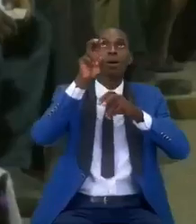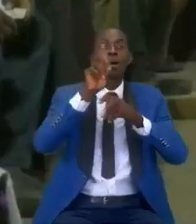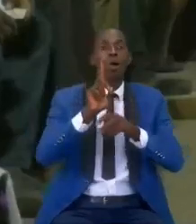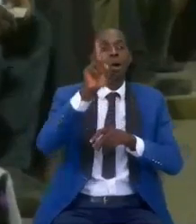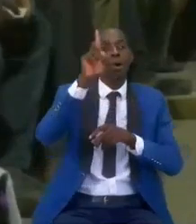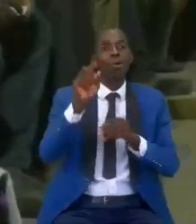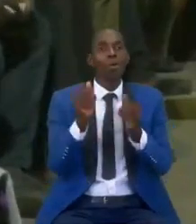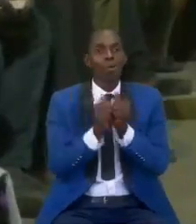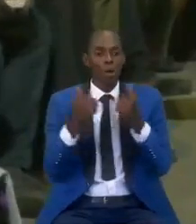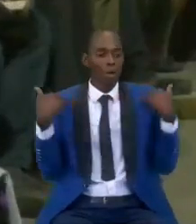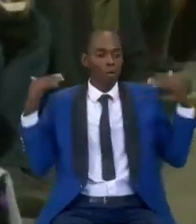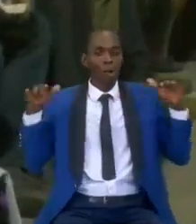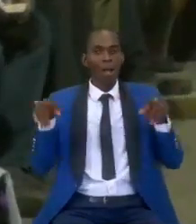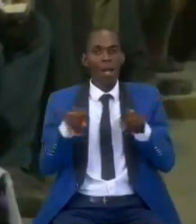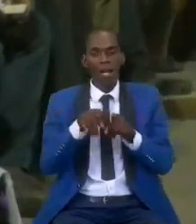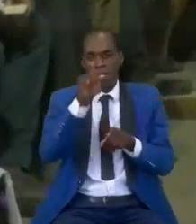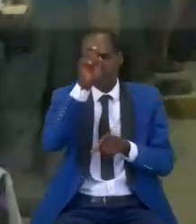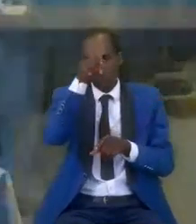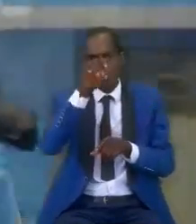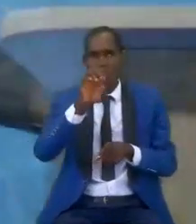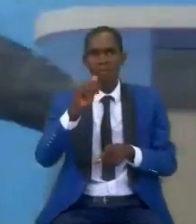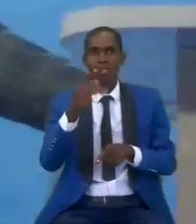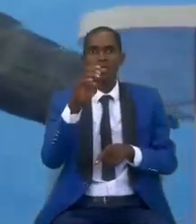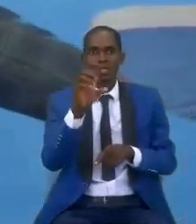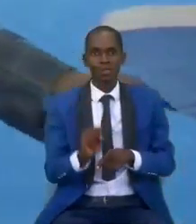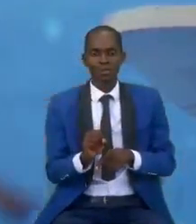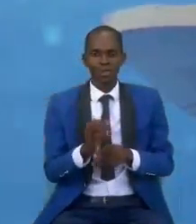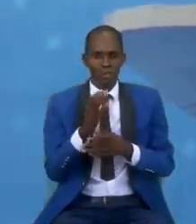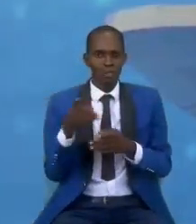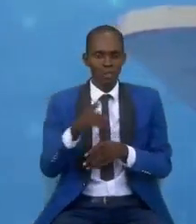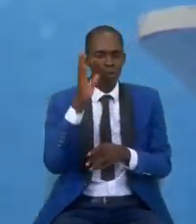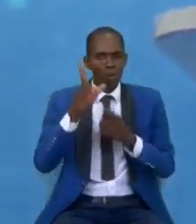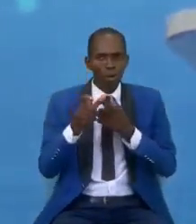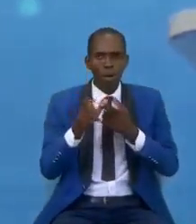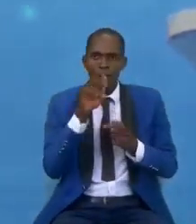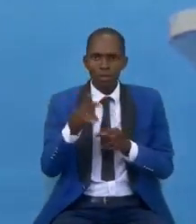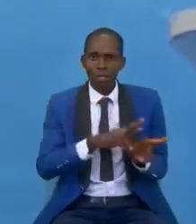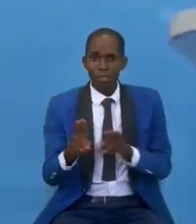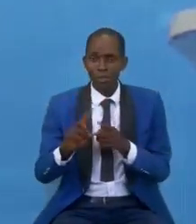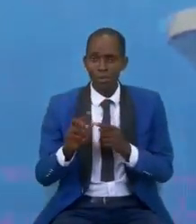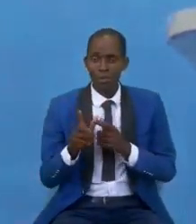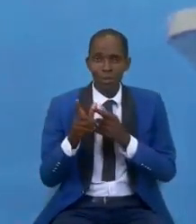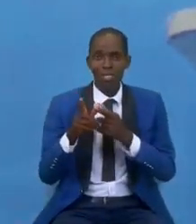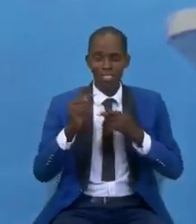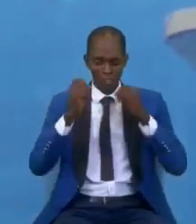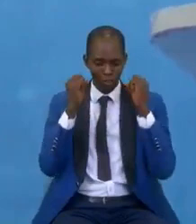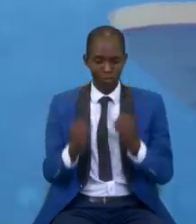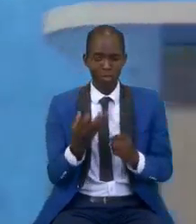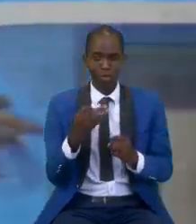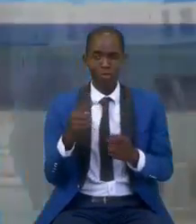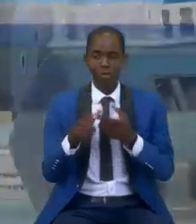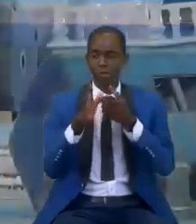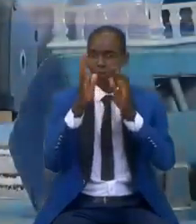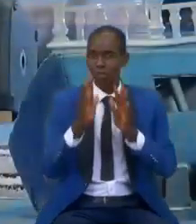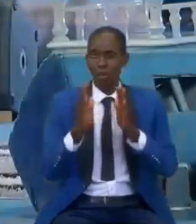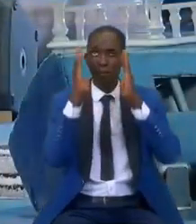run there. The strength of the runner, the focus of the runner, the vision of the runner, and the perspective of the runner,